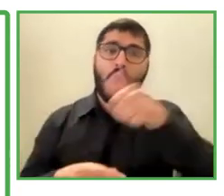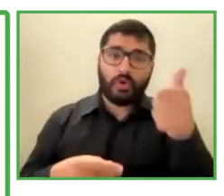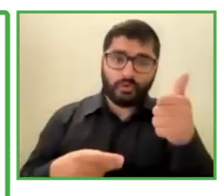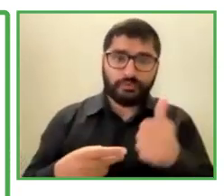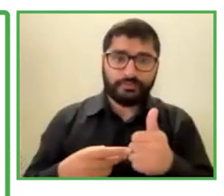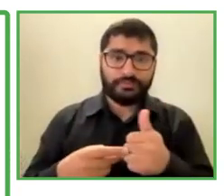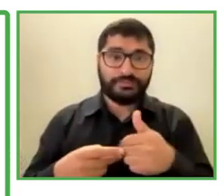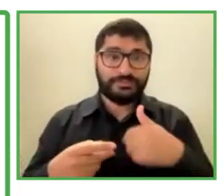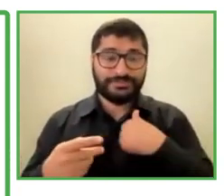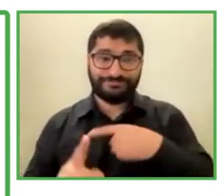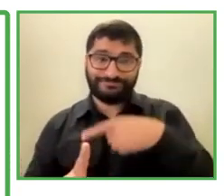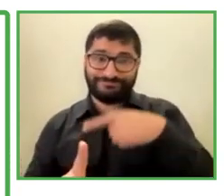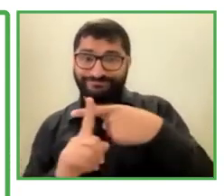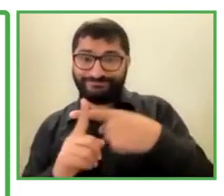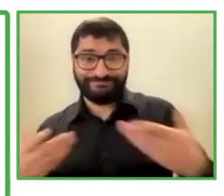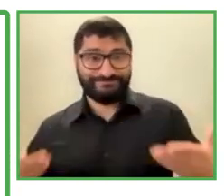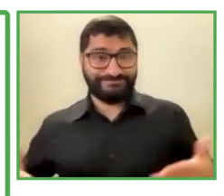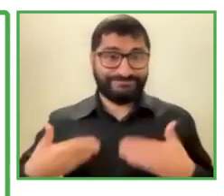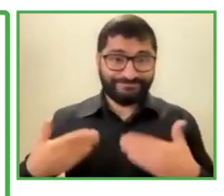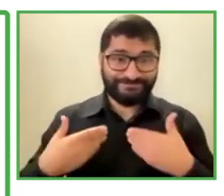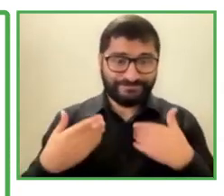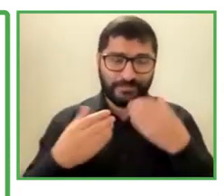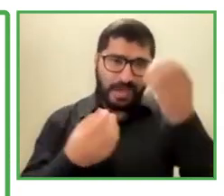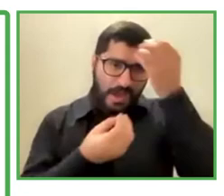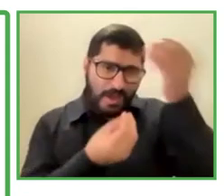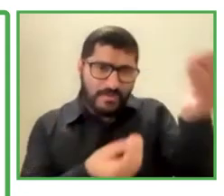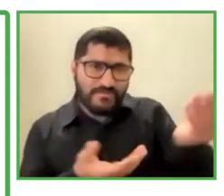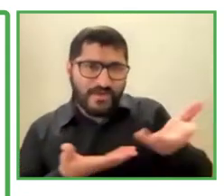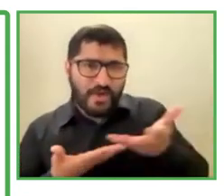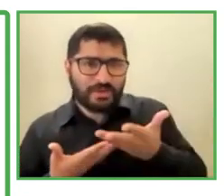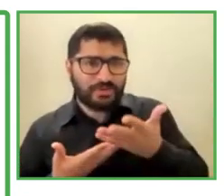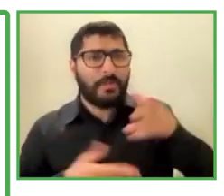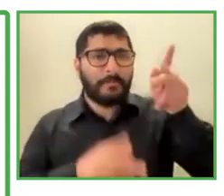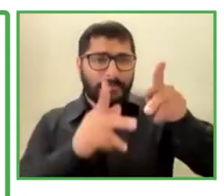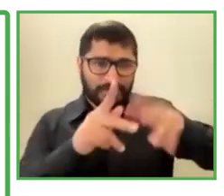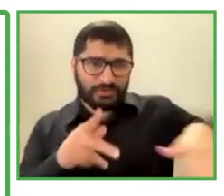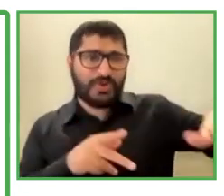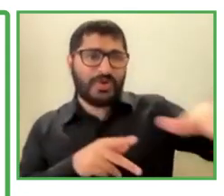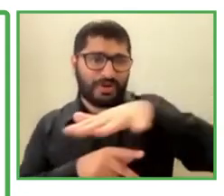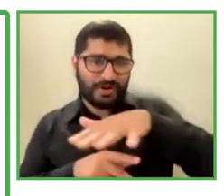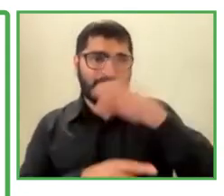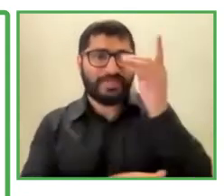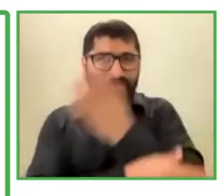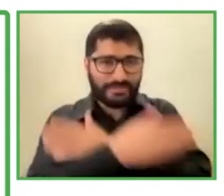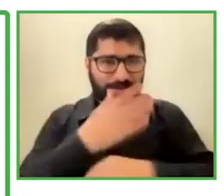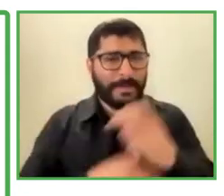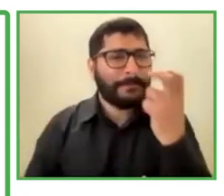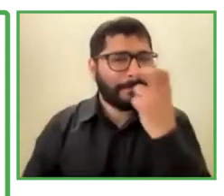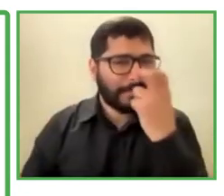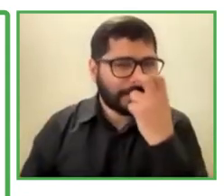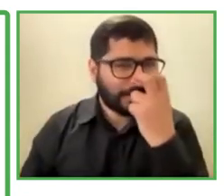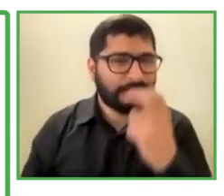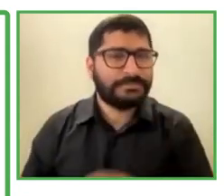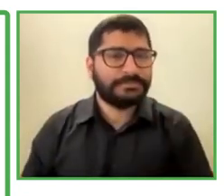Also for entertaining and information of the people with visual disability.